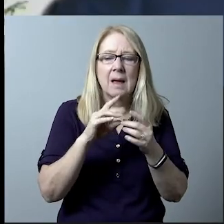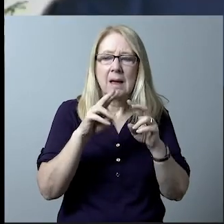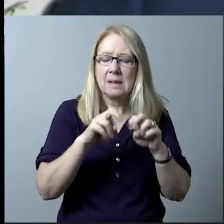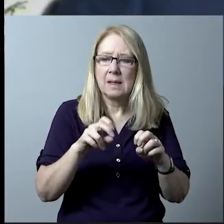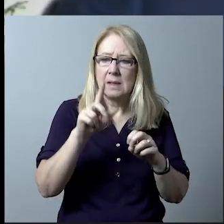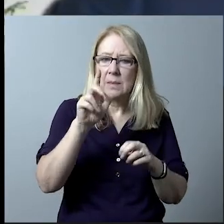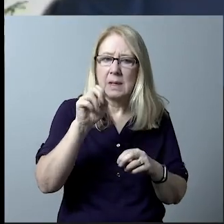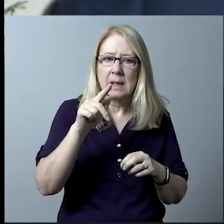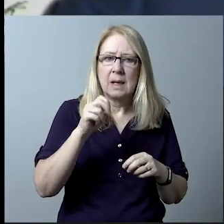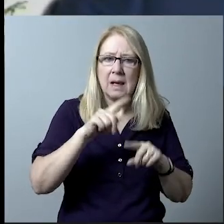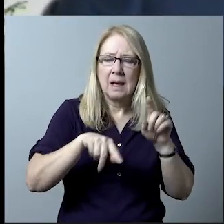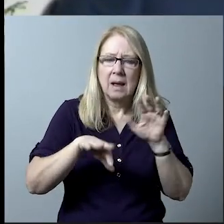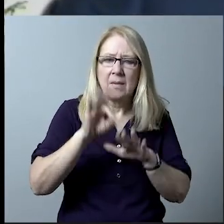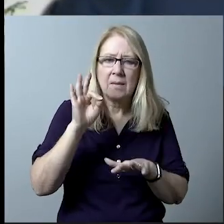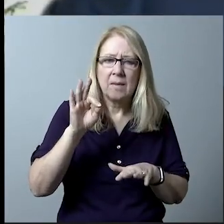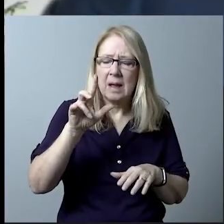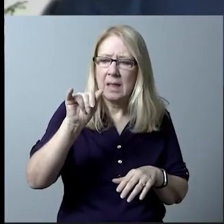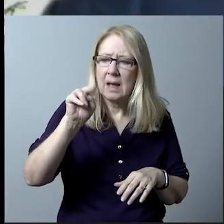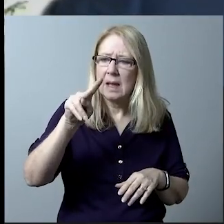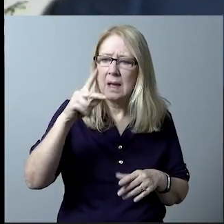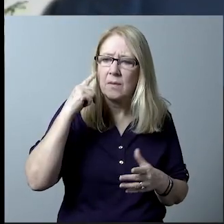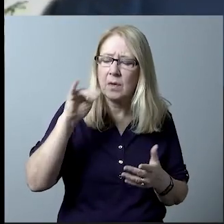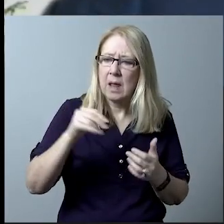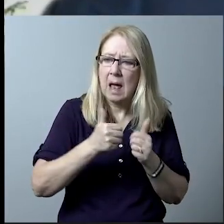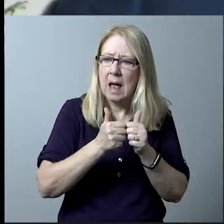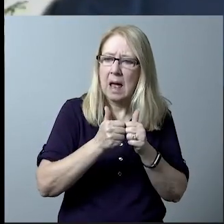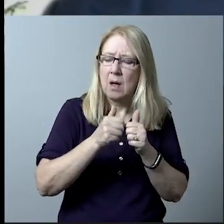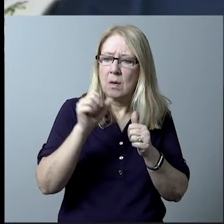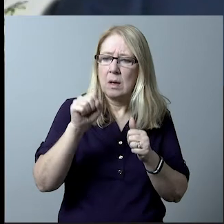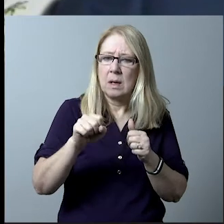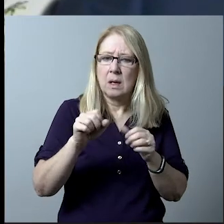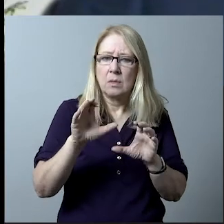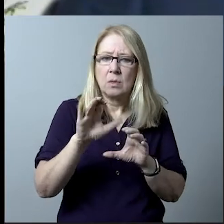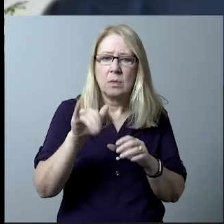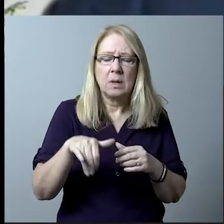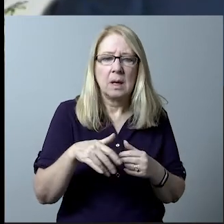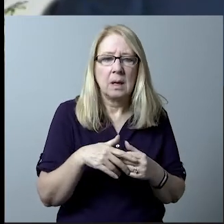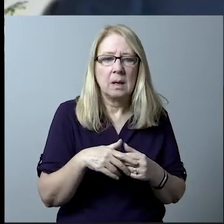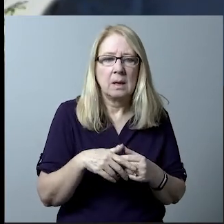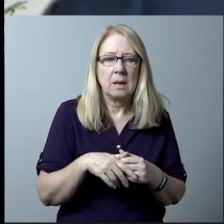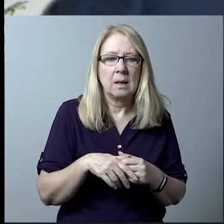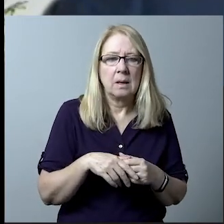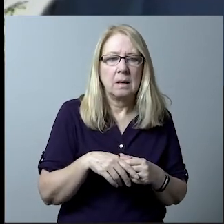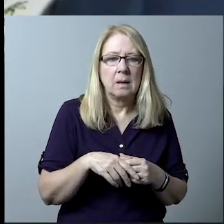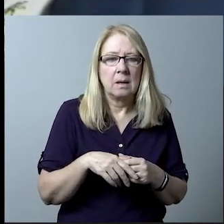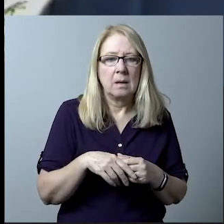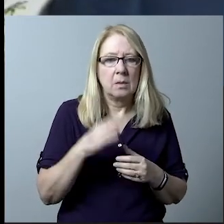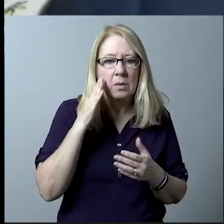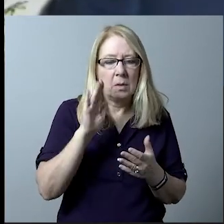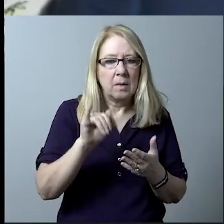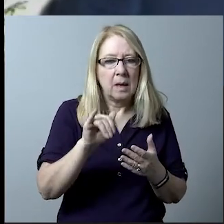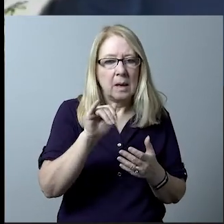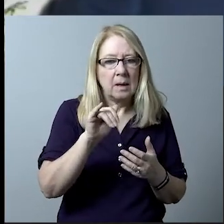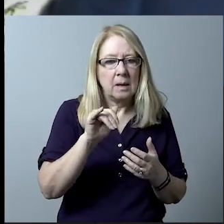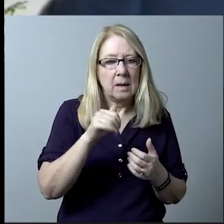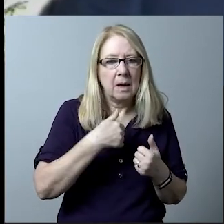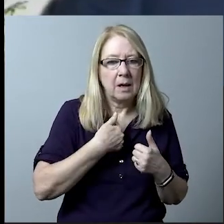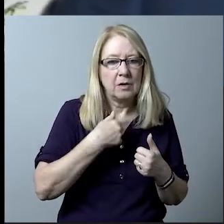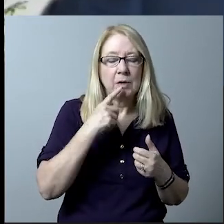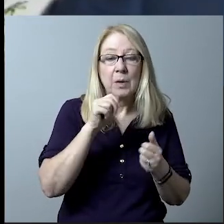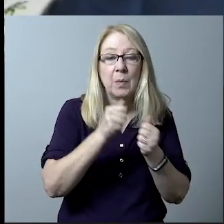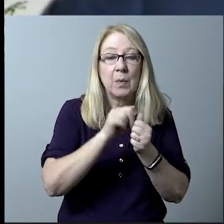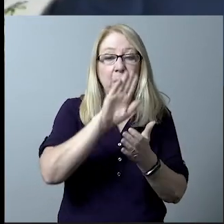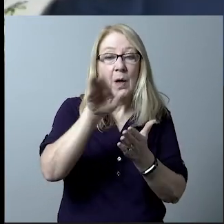talked about the daily assessment link. Folks are having trouble finding that. Is there an easy way they can reach that, or do you have the URL off the top of your head